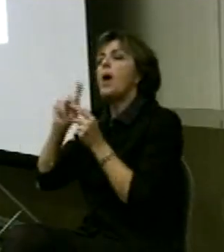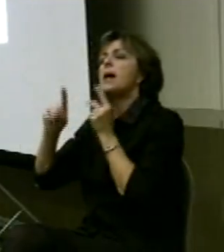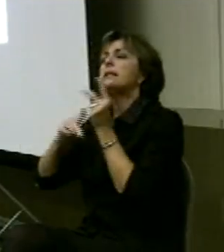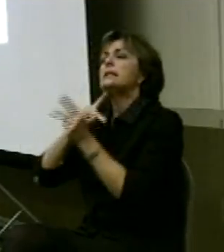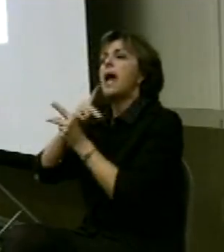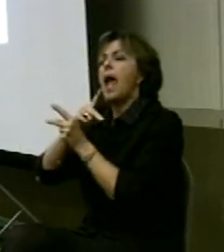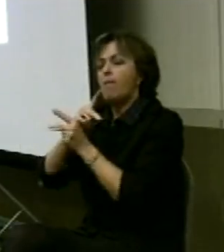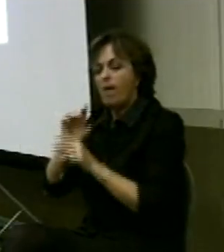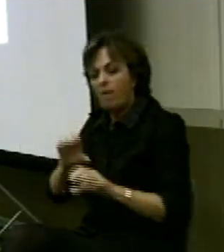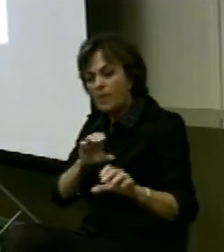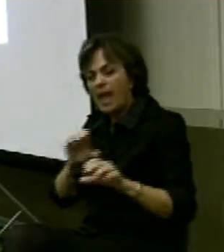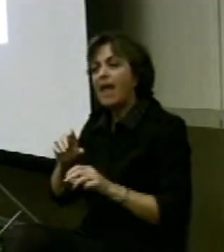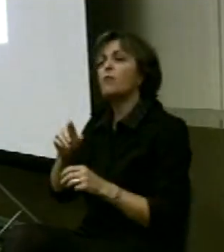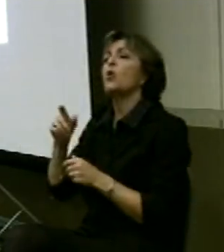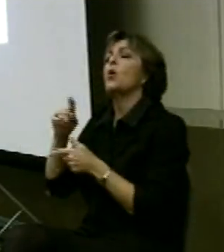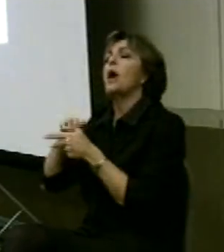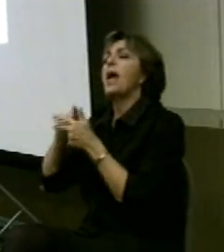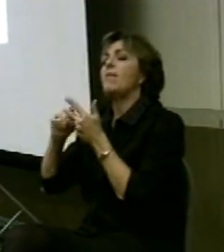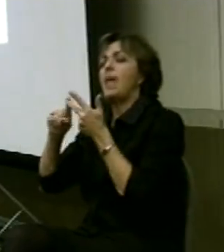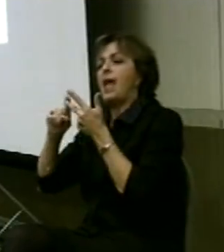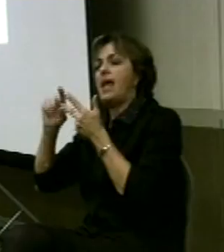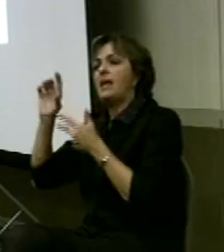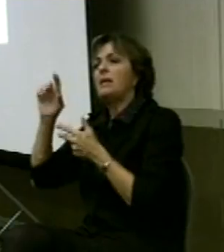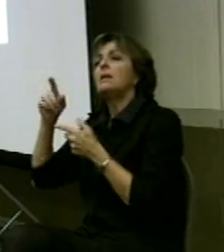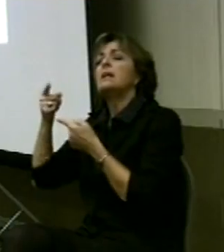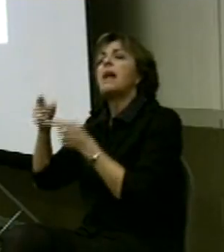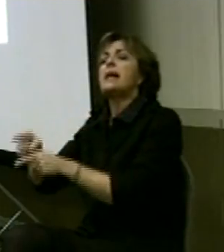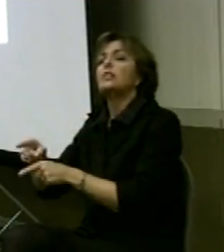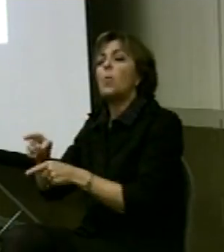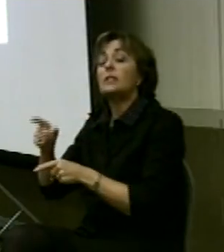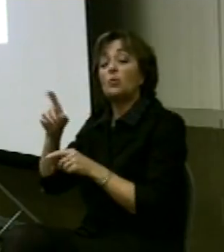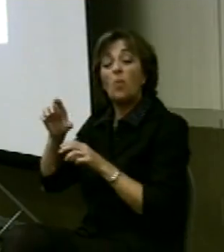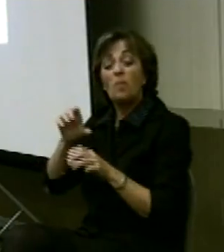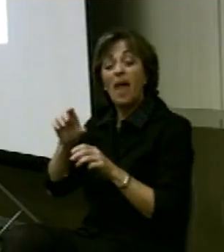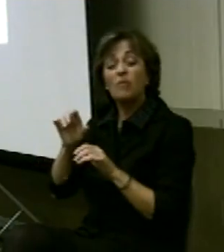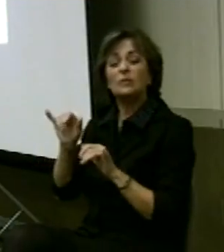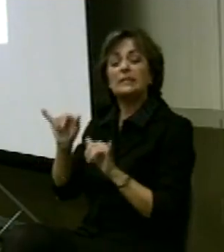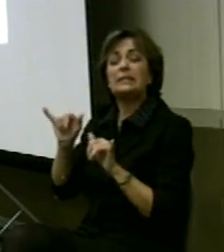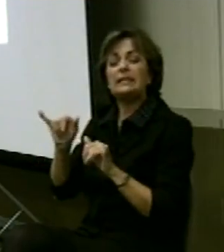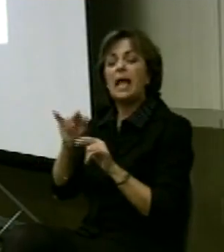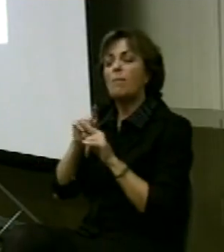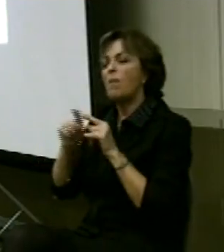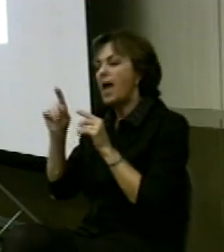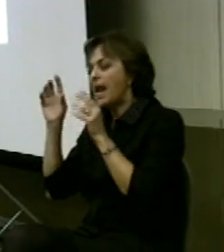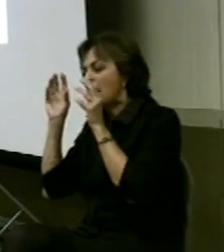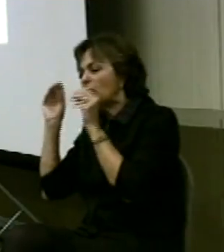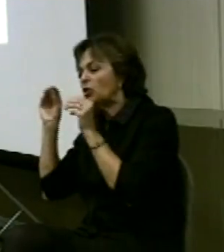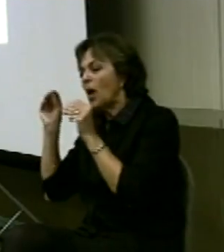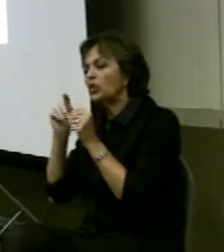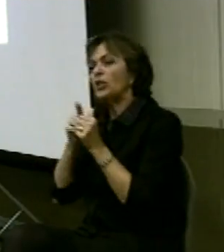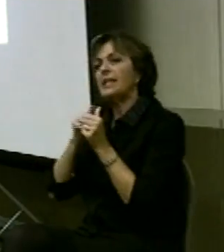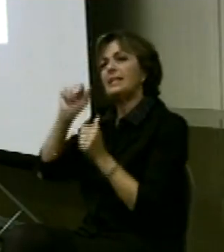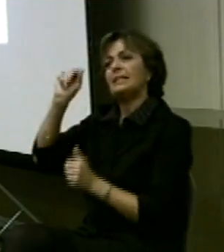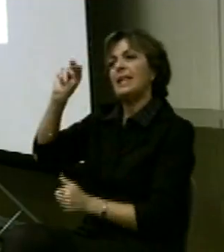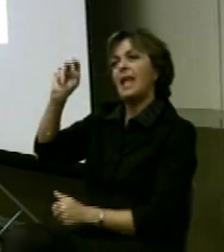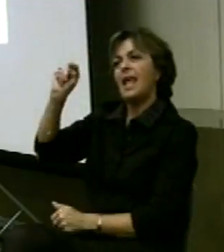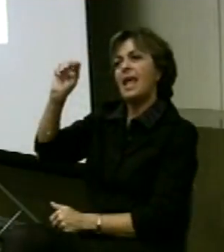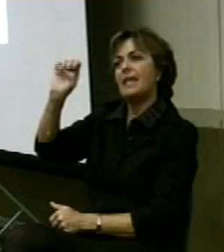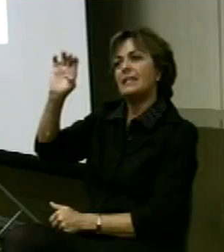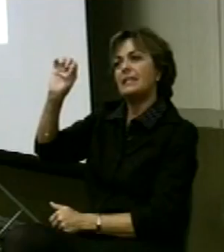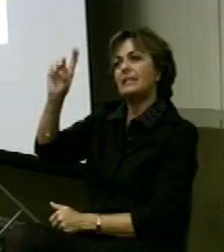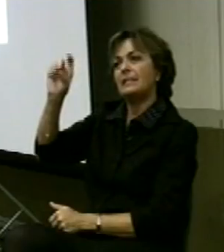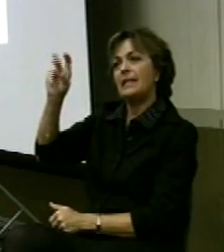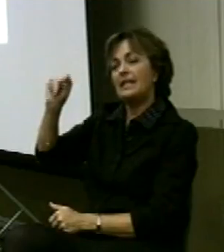So the behaviors would pretty much all be the same, but what type of instruction was going on would be your antecedent, and then what type of prompt did they get would be